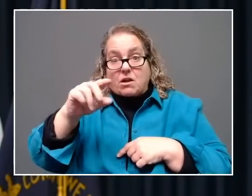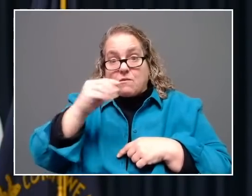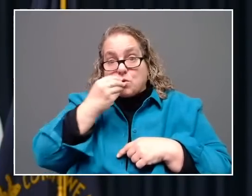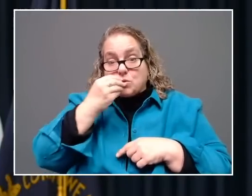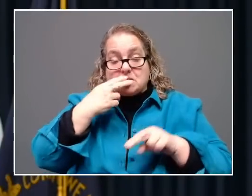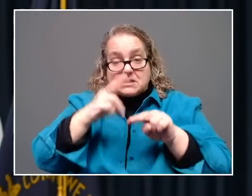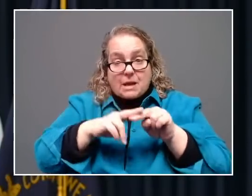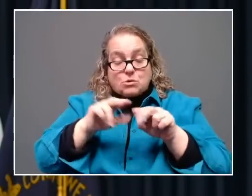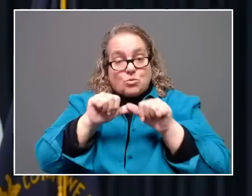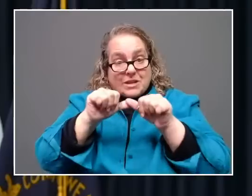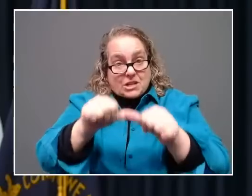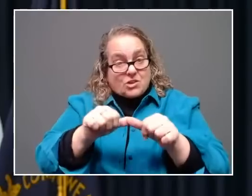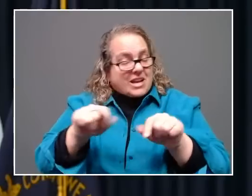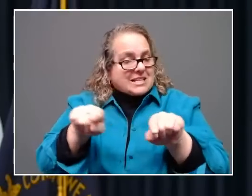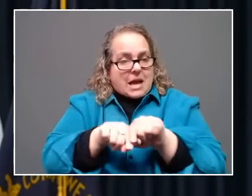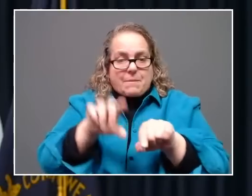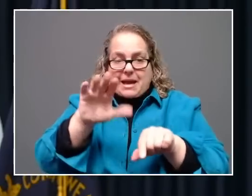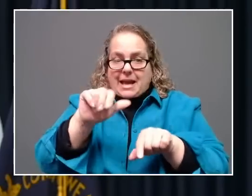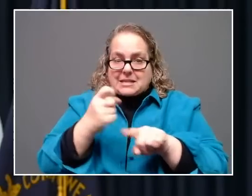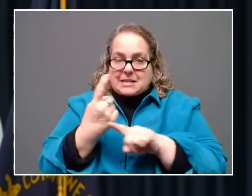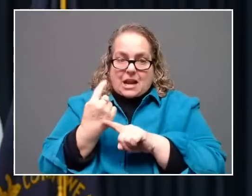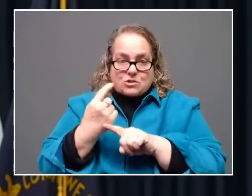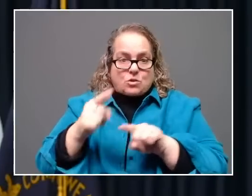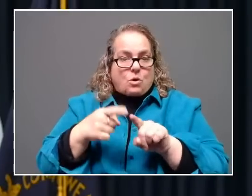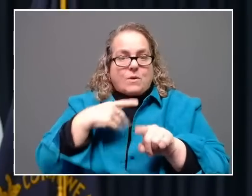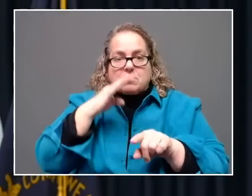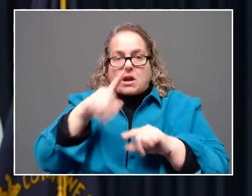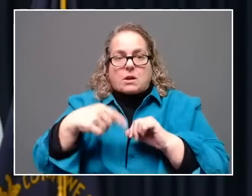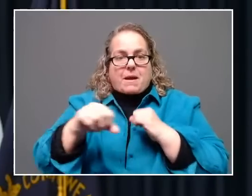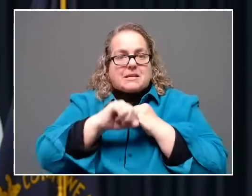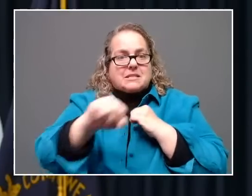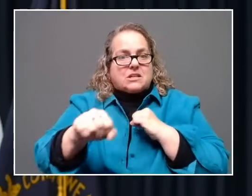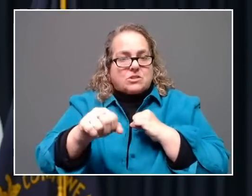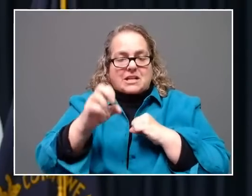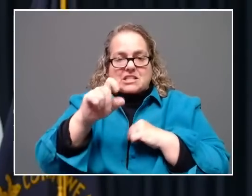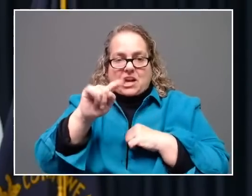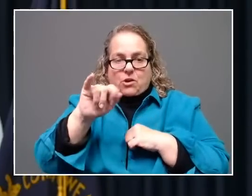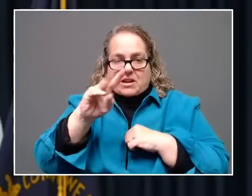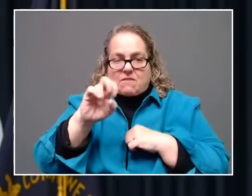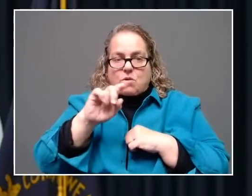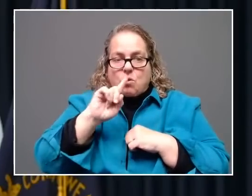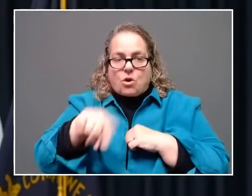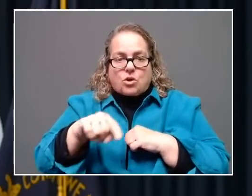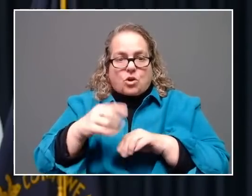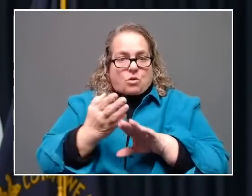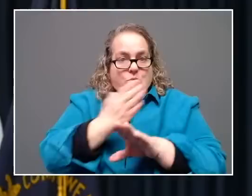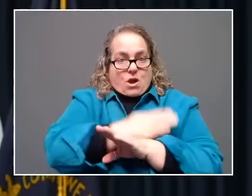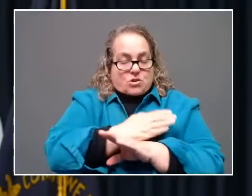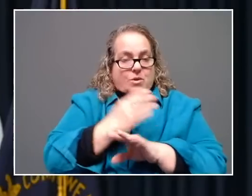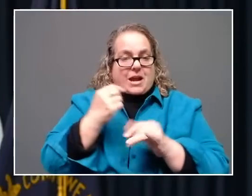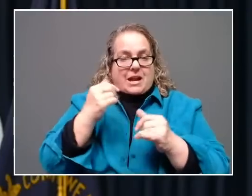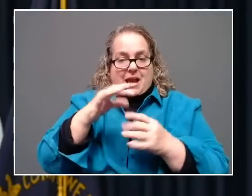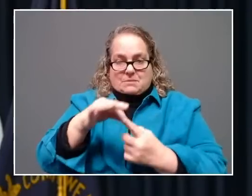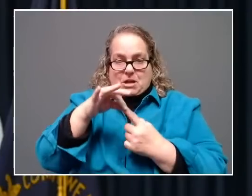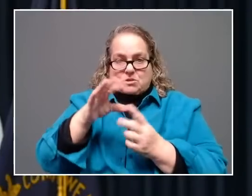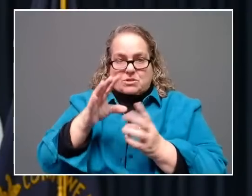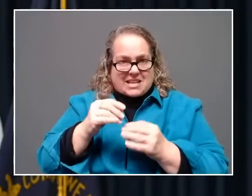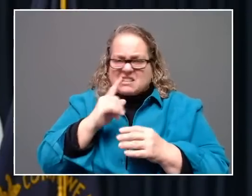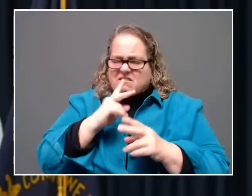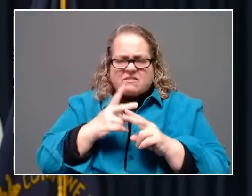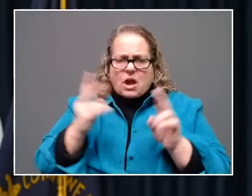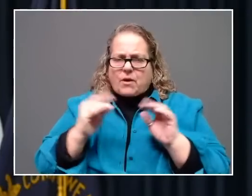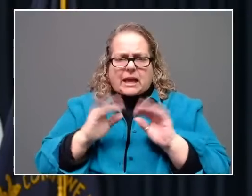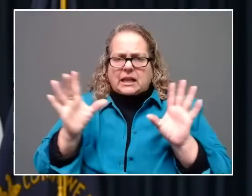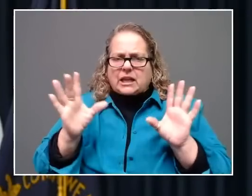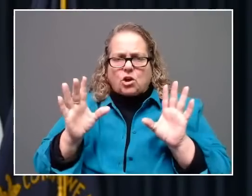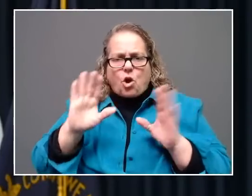when discussing extension of the executive order prior to and during the special session. It's been really clear in all the discussions that if